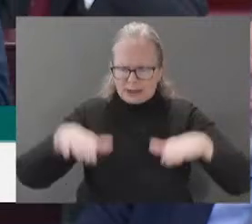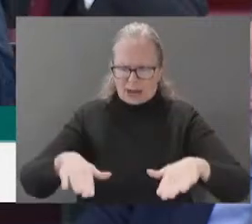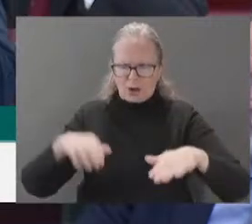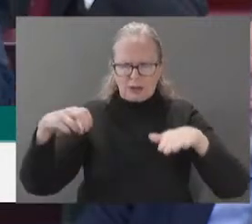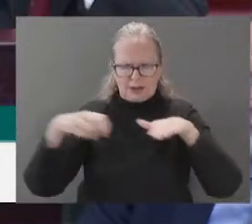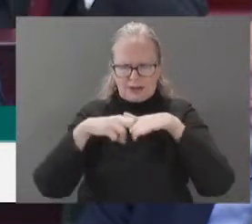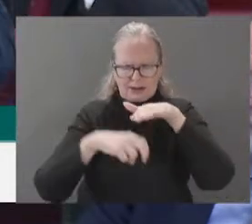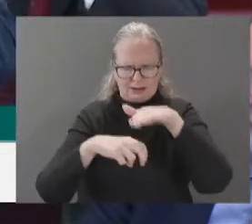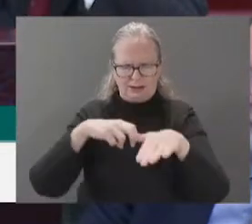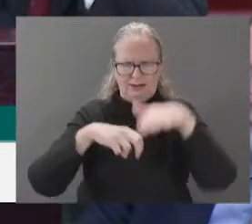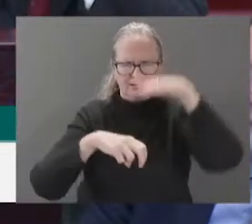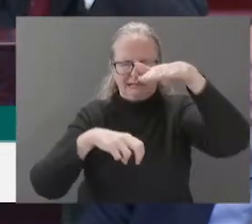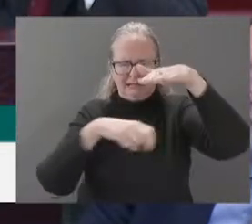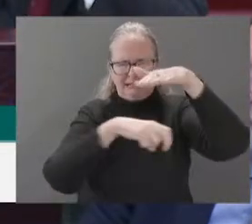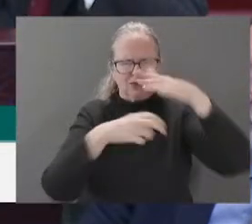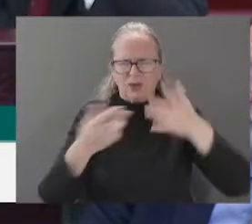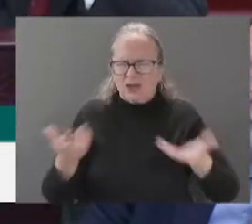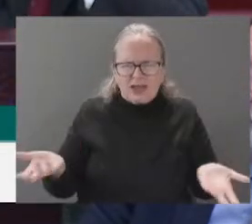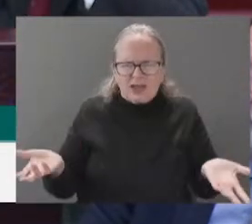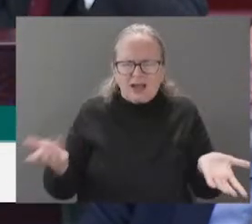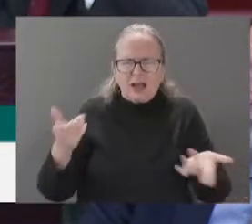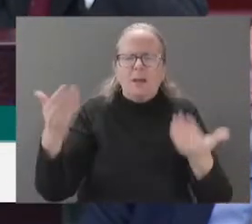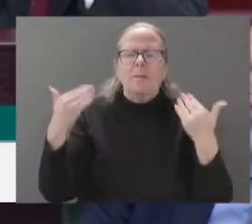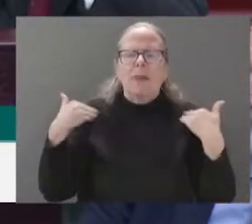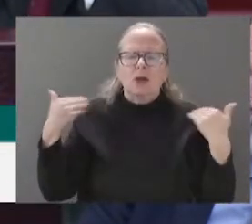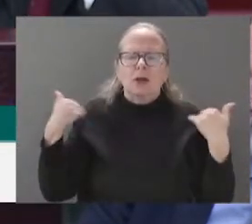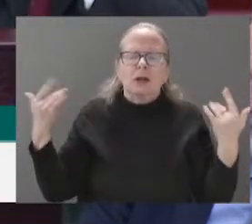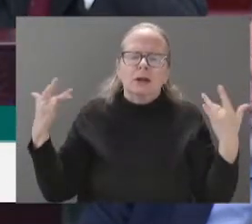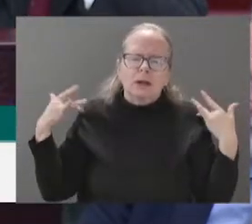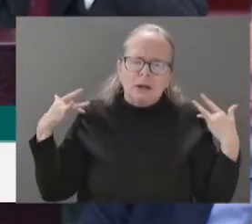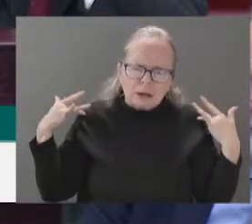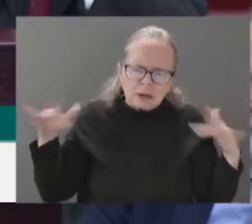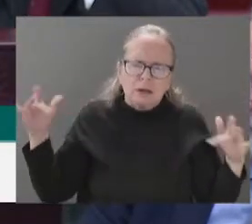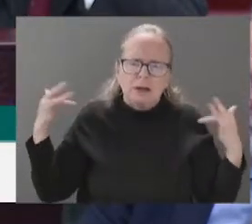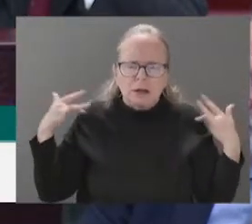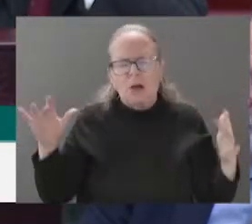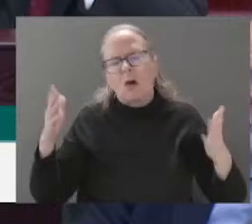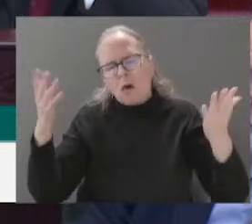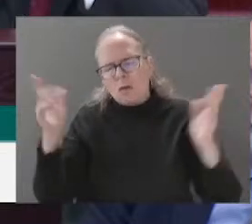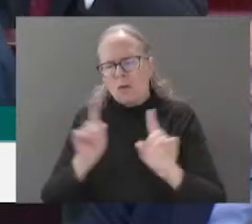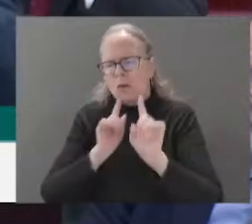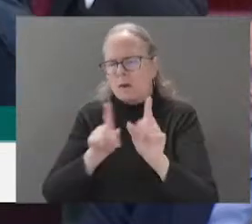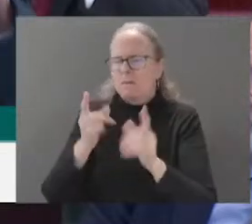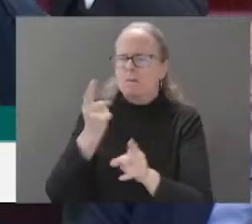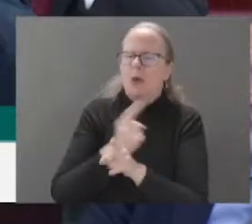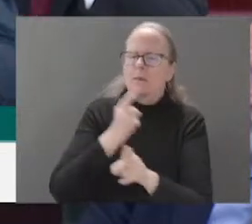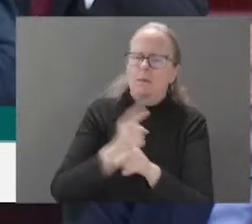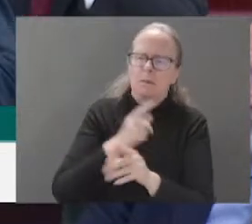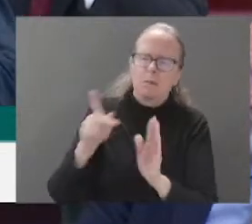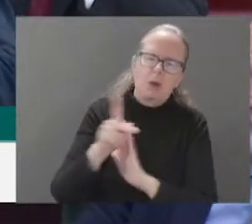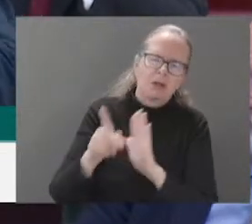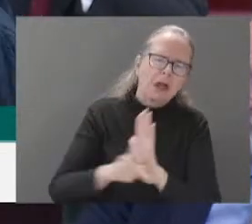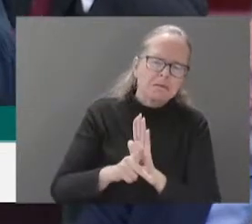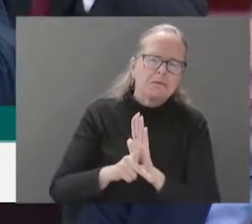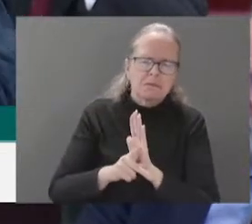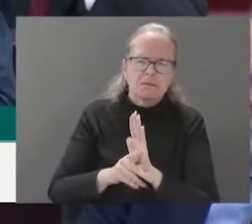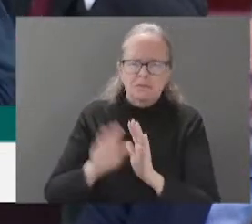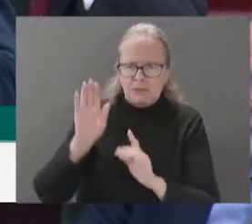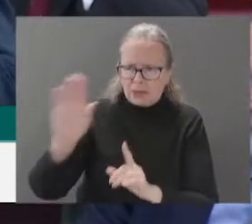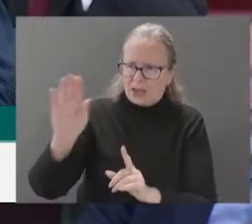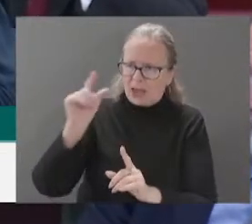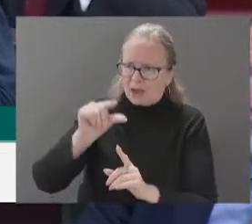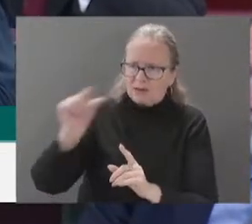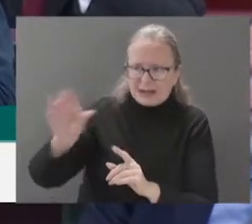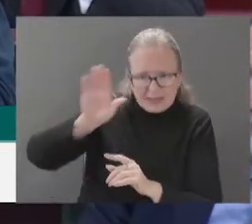insisted that the proper procedures were followed in this case this government's procedures Mr Speaker will this Minister agree that the proper